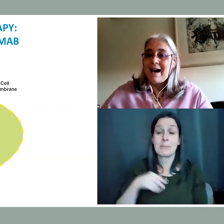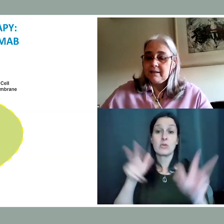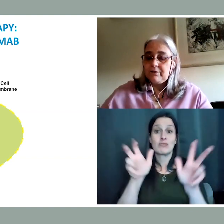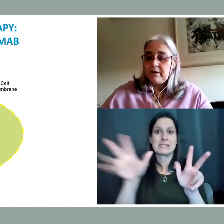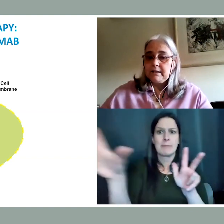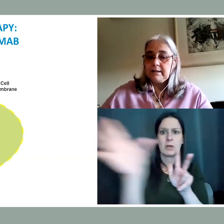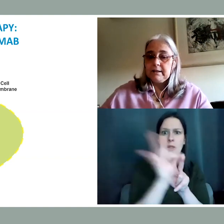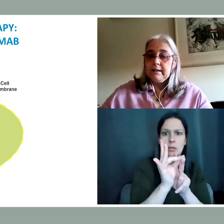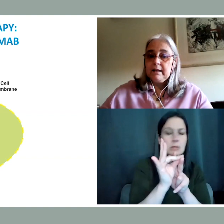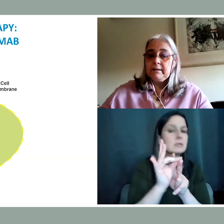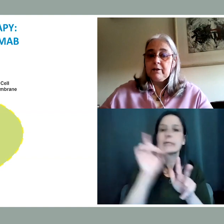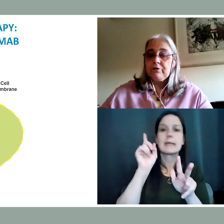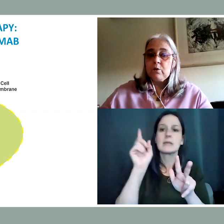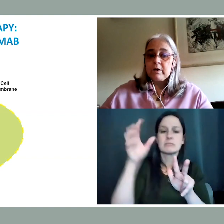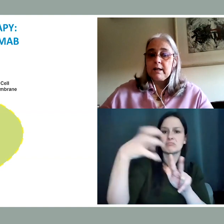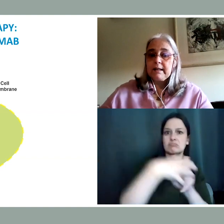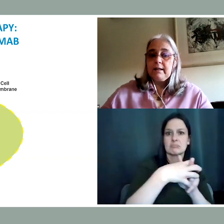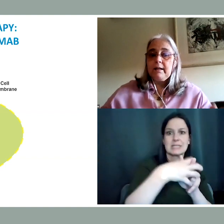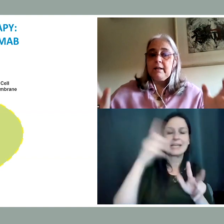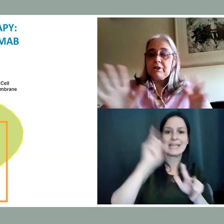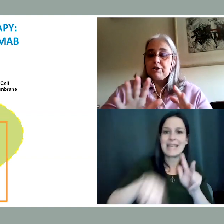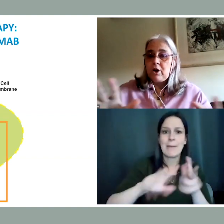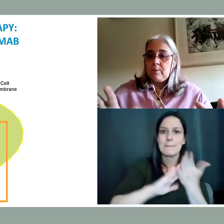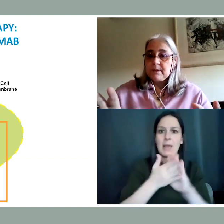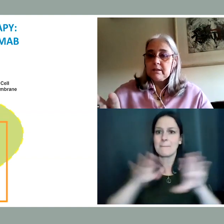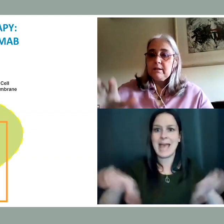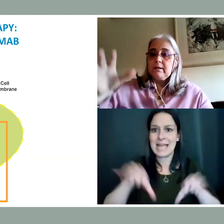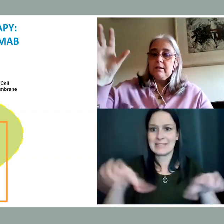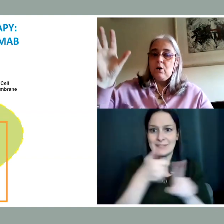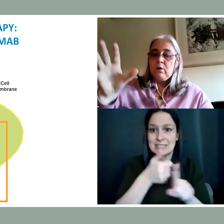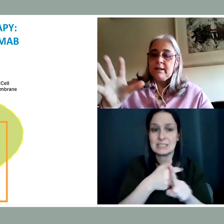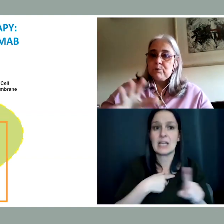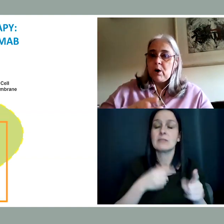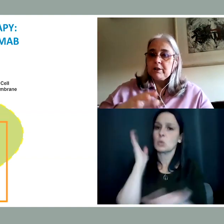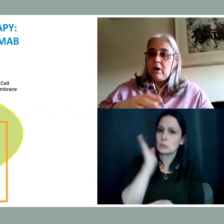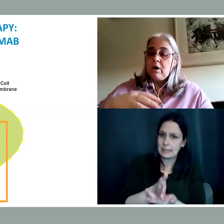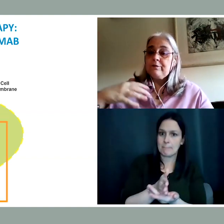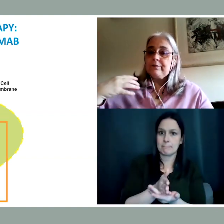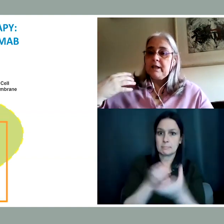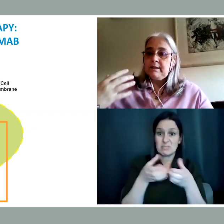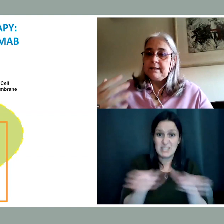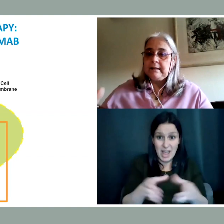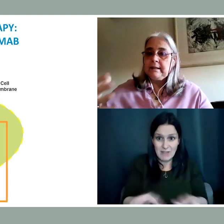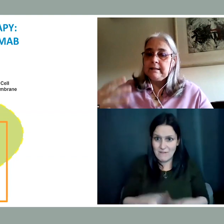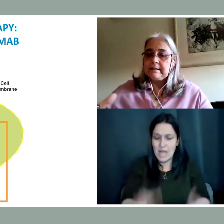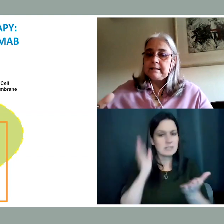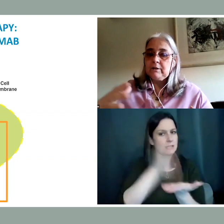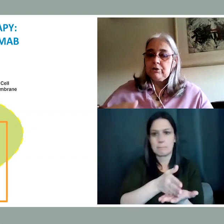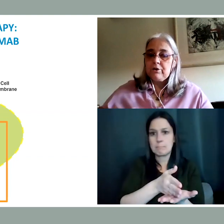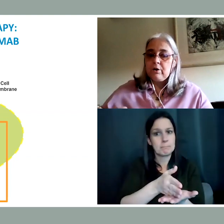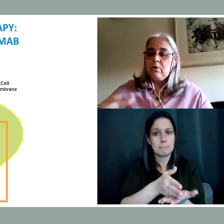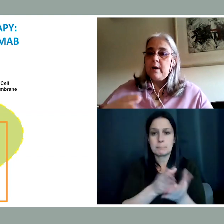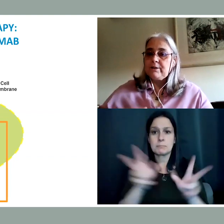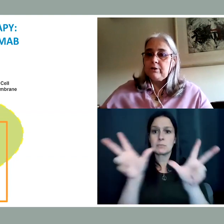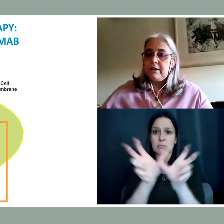be activated. And therefore, it stops all this part of telling the cell